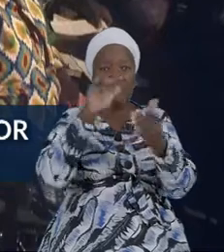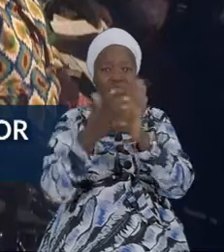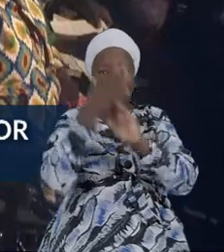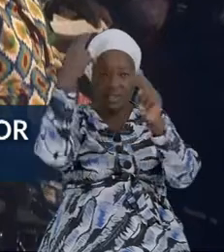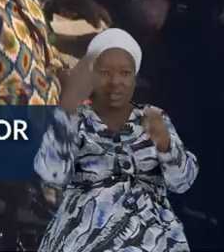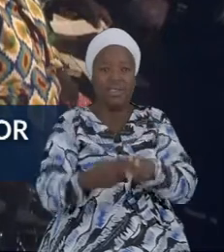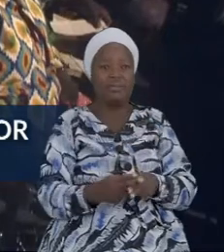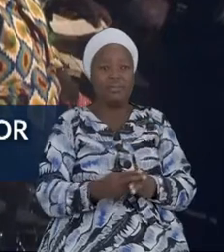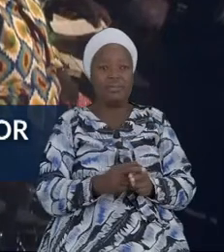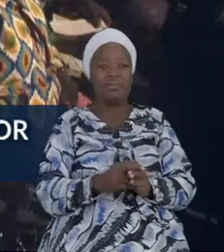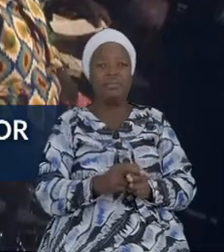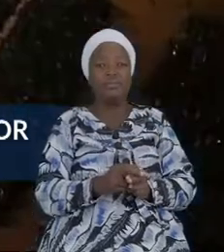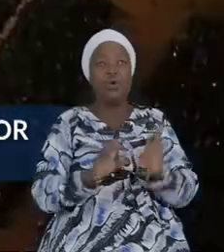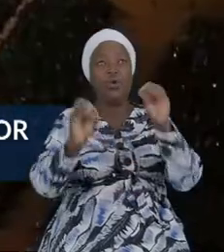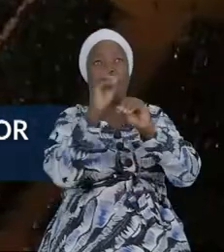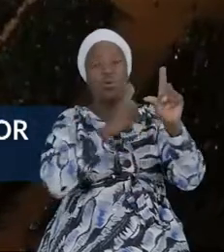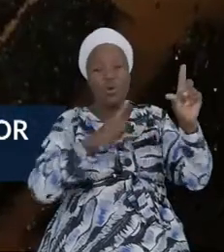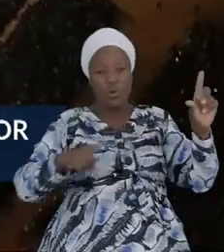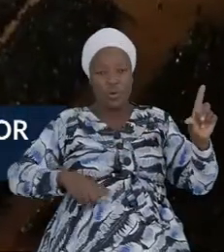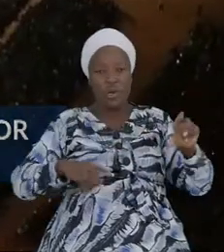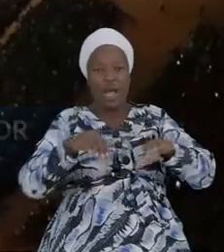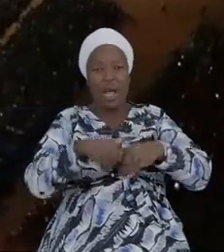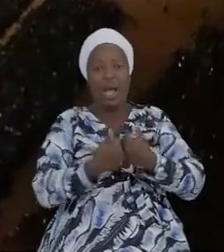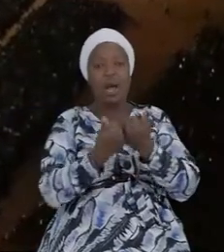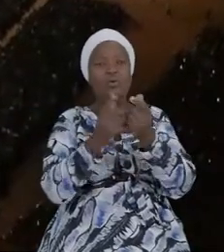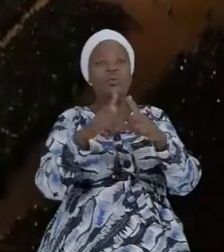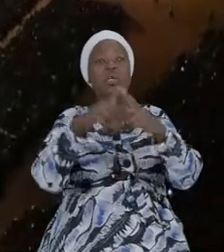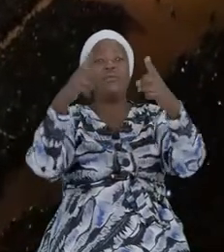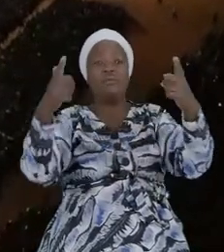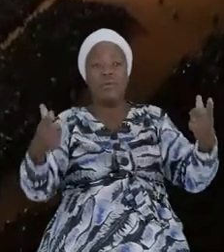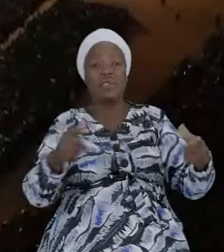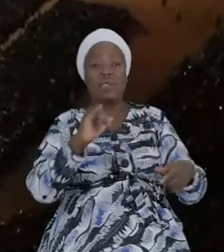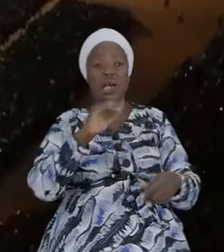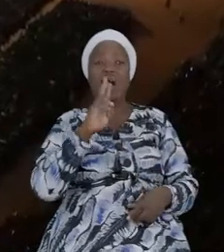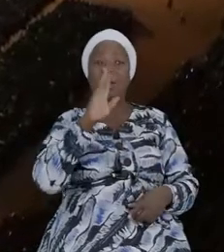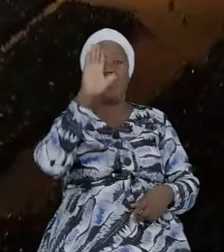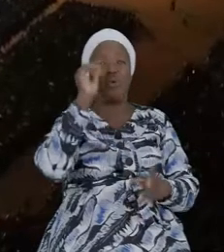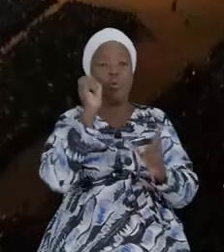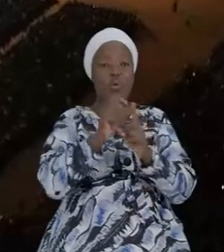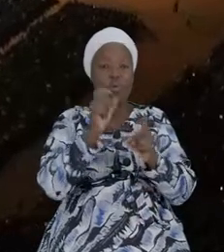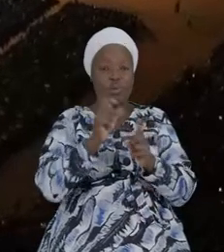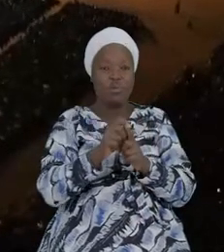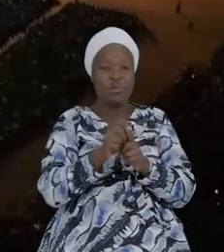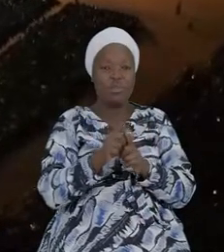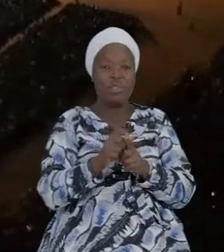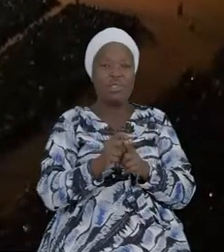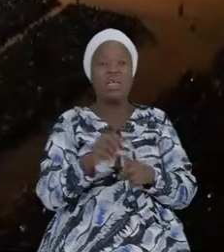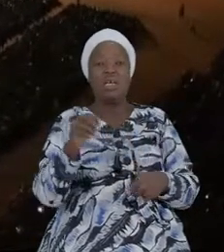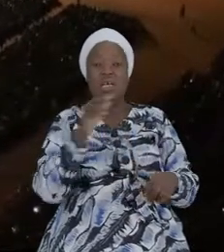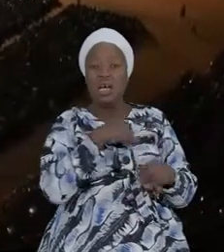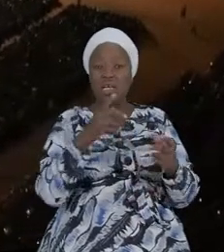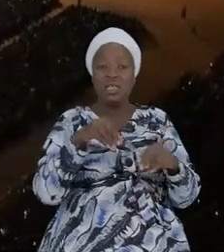Jesus' name. O Lord, how manifold are thy works, in wisdom hast